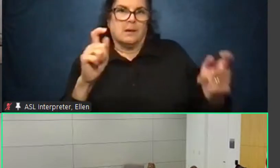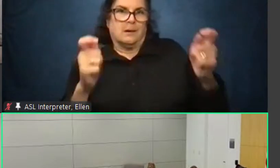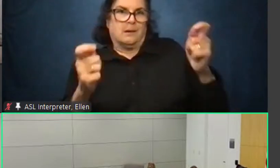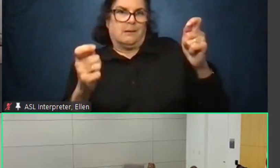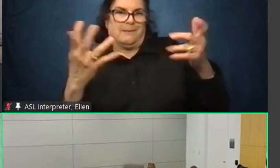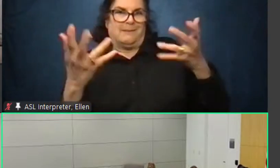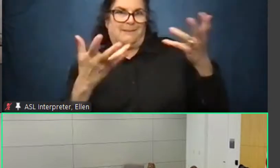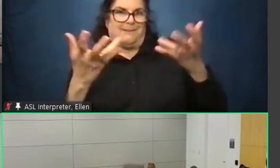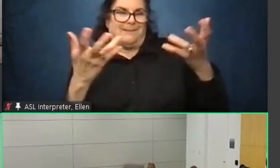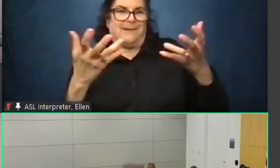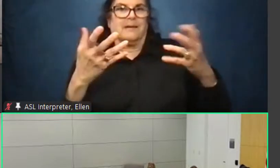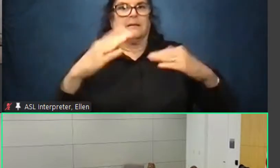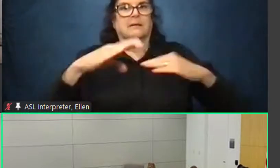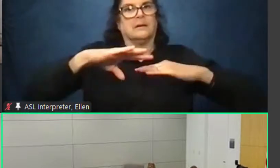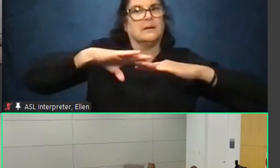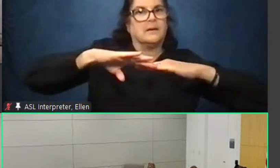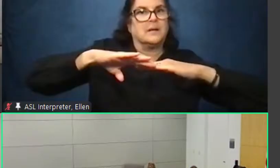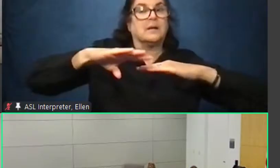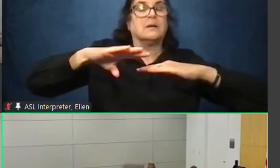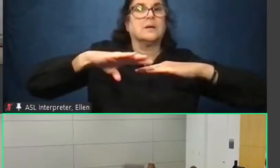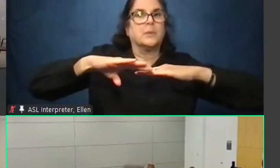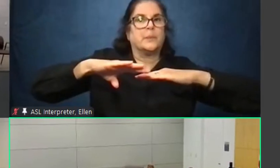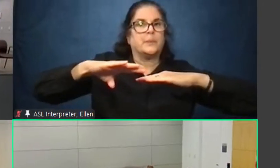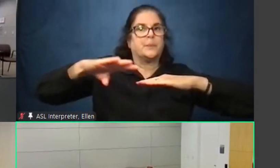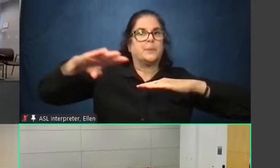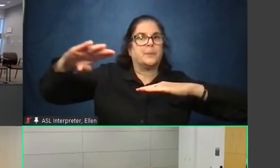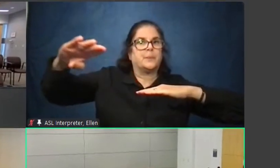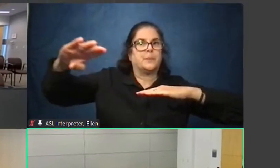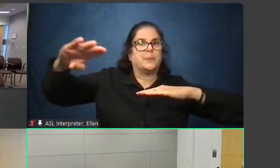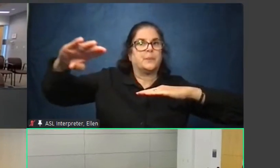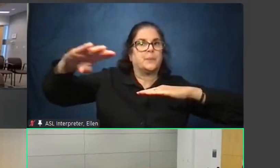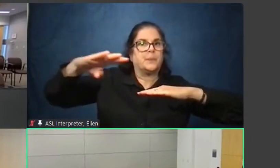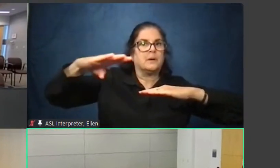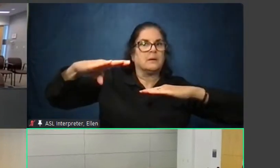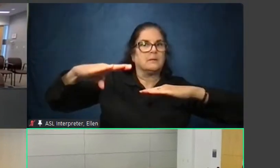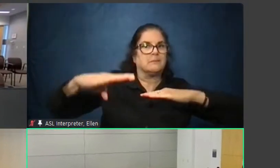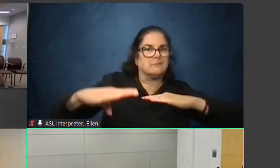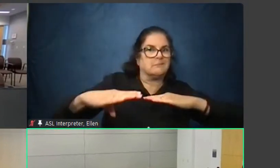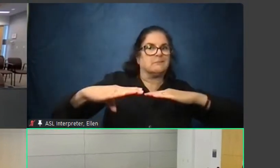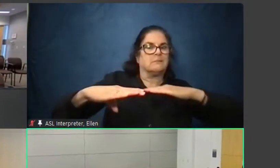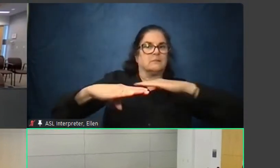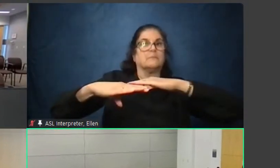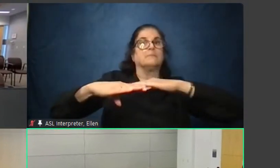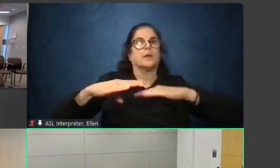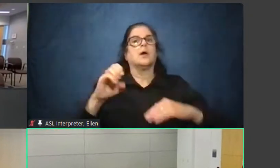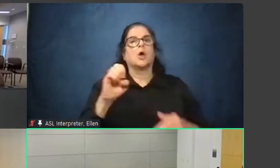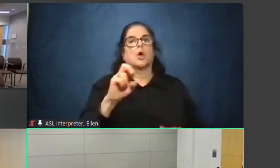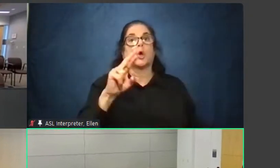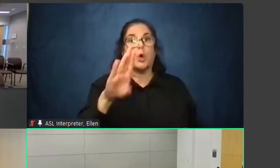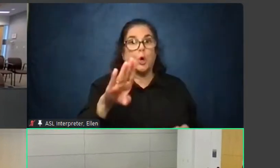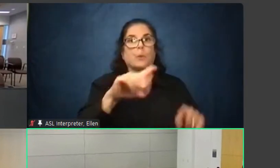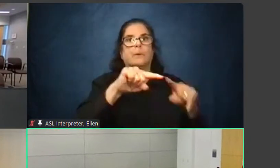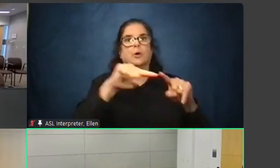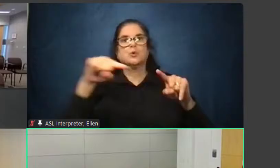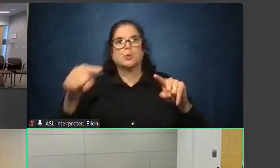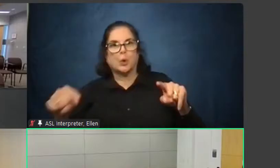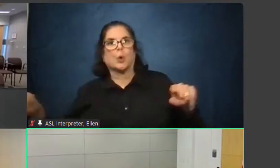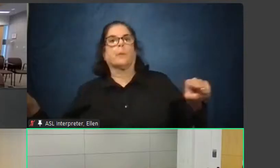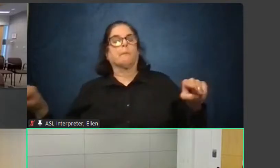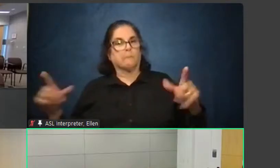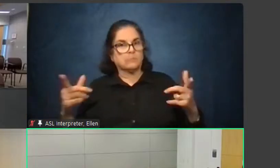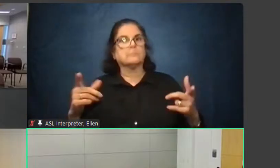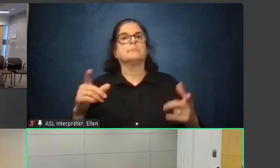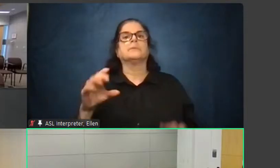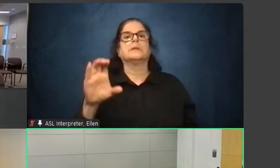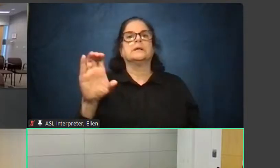slant the streetscape and lower it to be able to make it fully accessible from curb line to curb line. And then CDOT and Oak Park also have separate